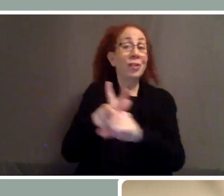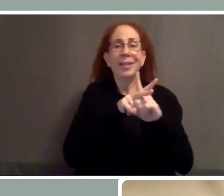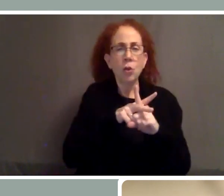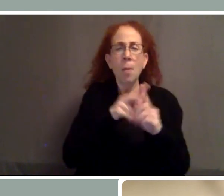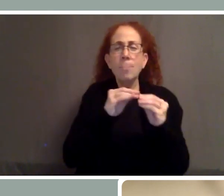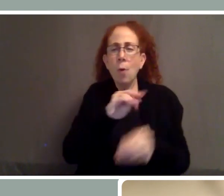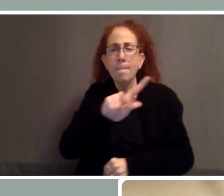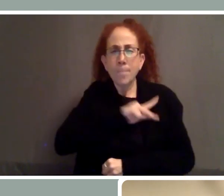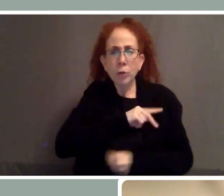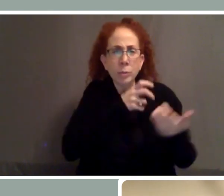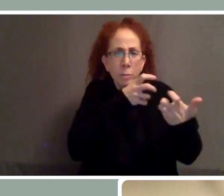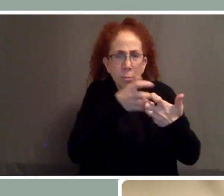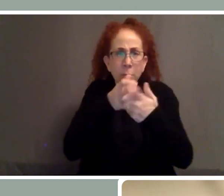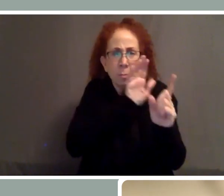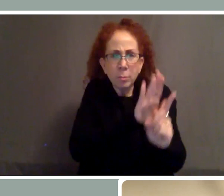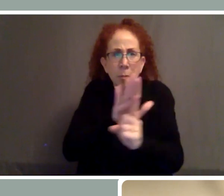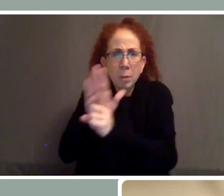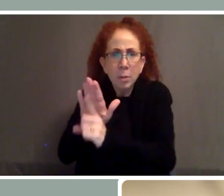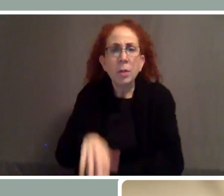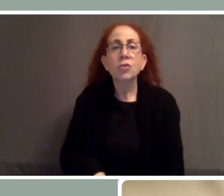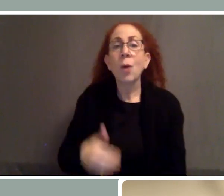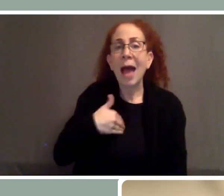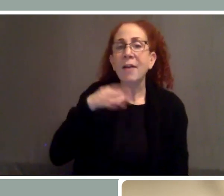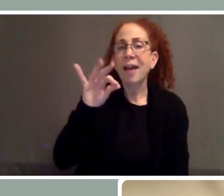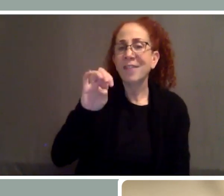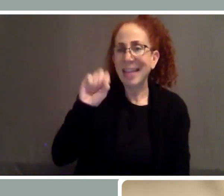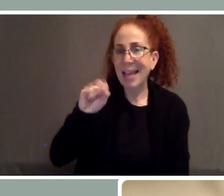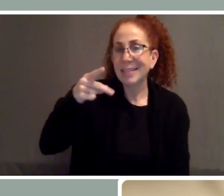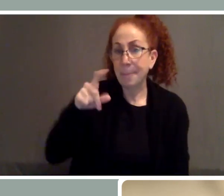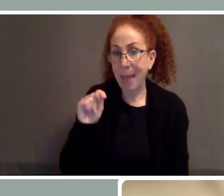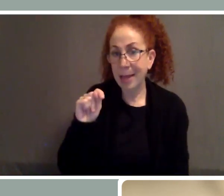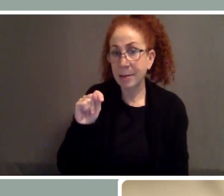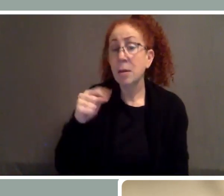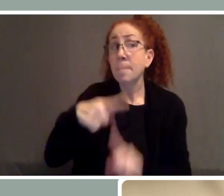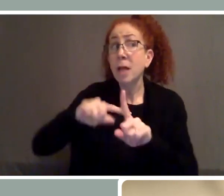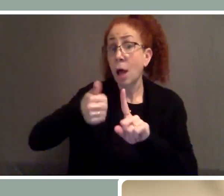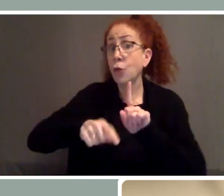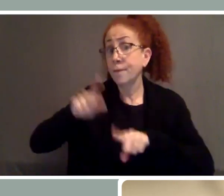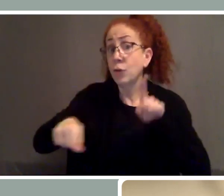FES PET, and then there are variations of it as well, is a way of actually seeing whether the tumor lights